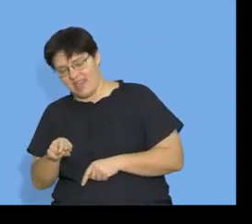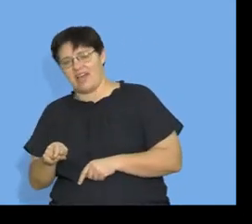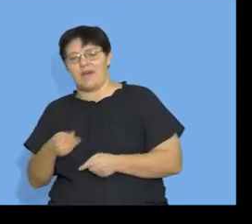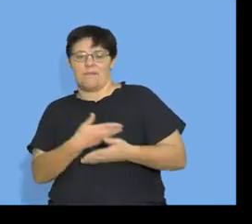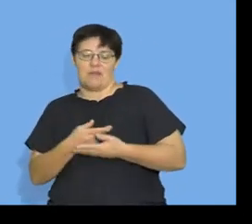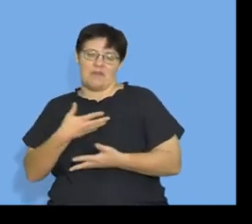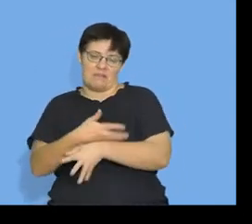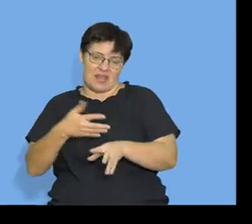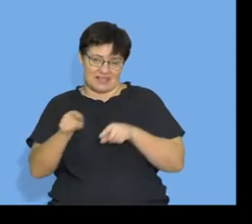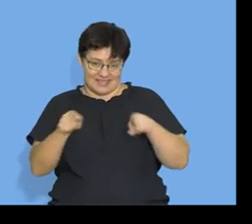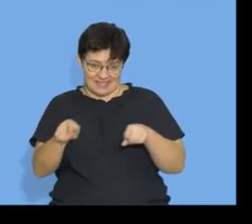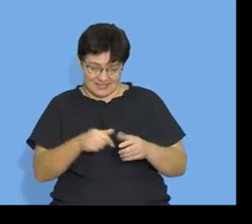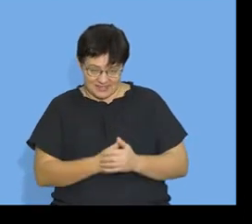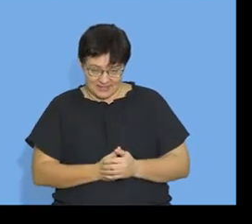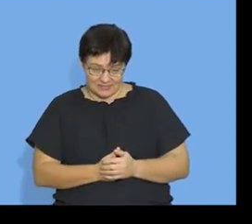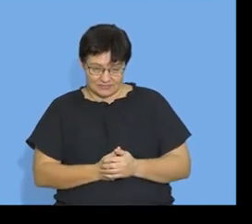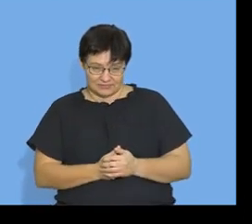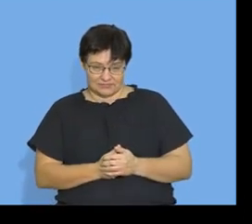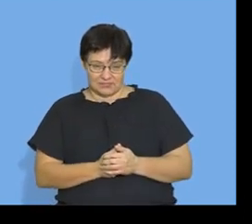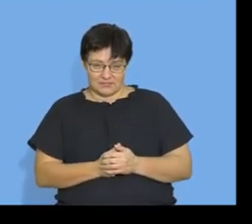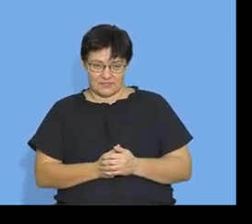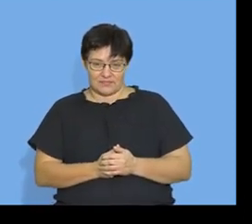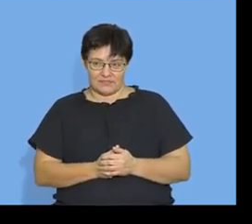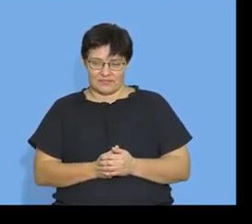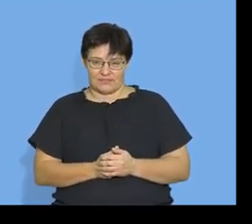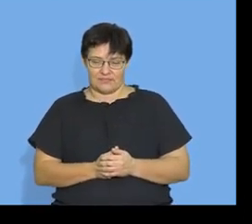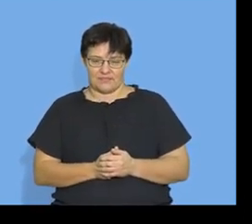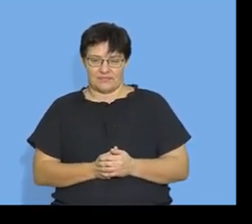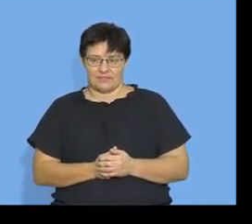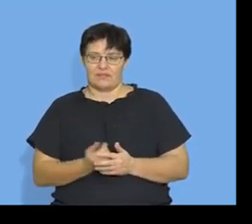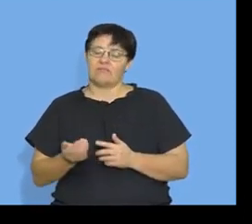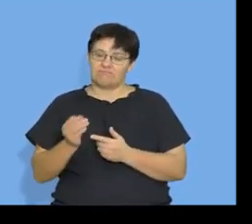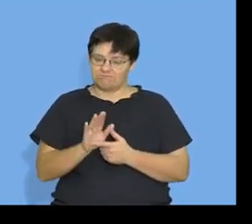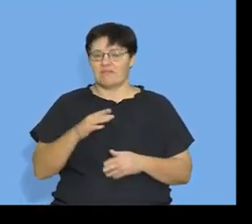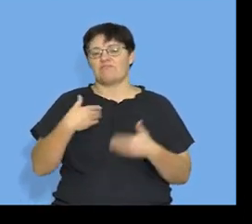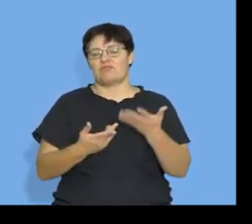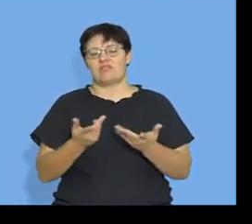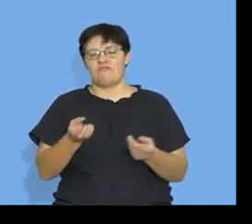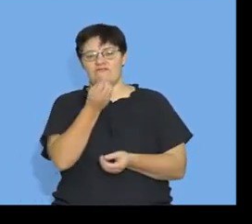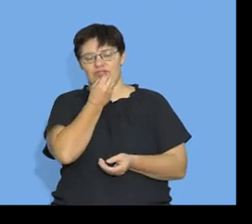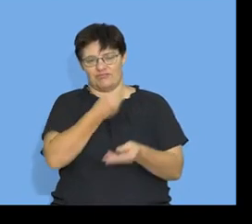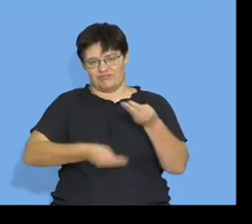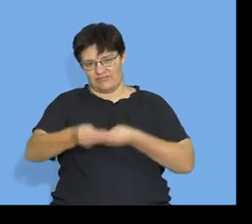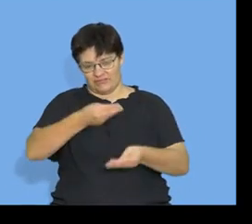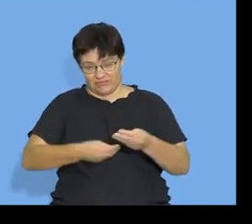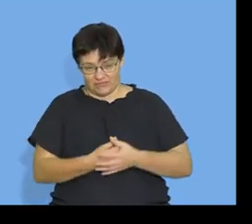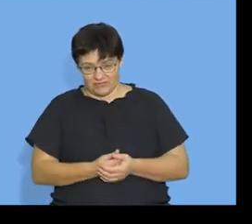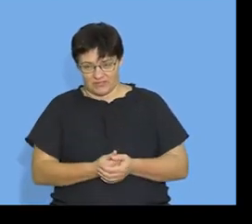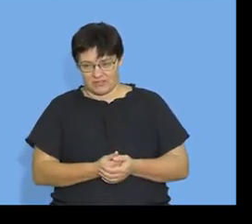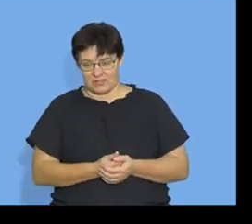blood supplies. So the maternal blood supply and the fetal blood supply show the process of exchange of